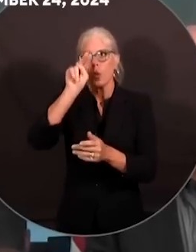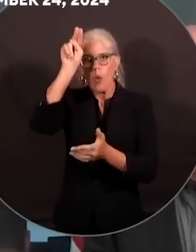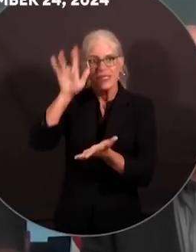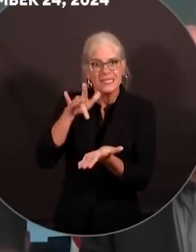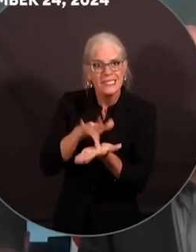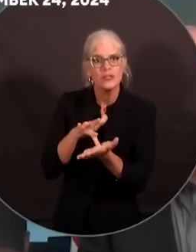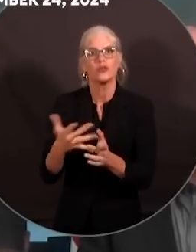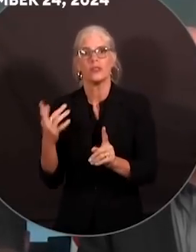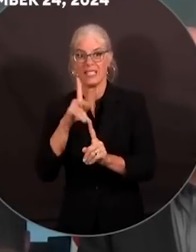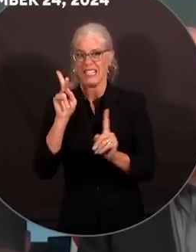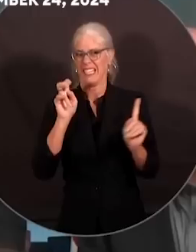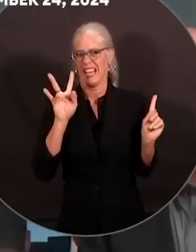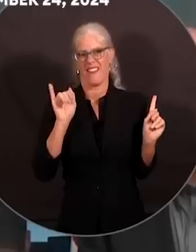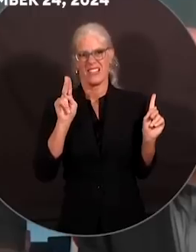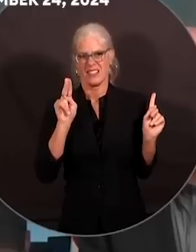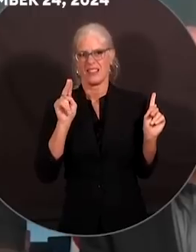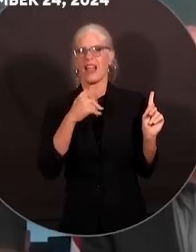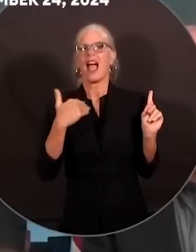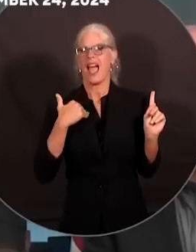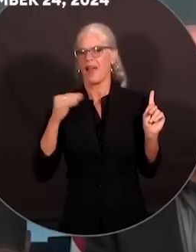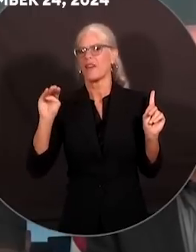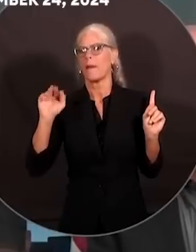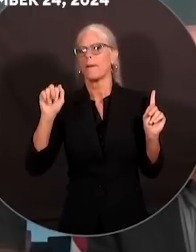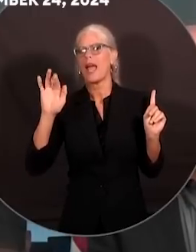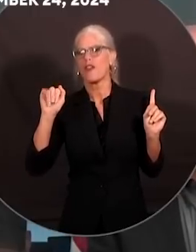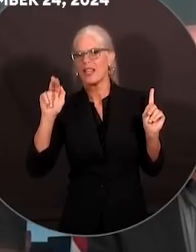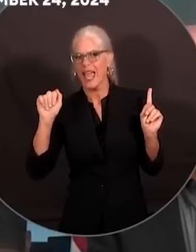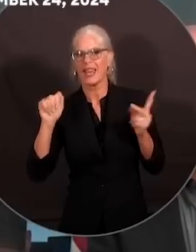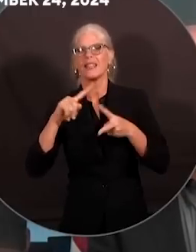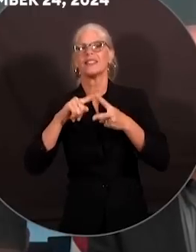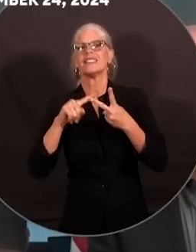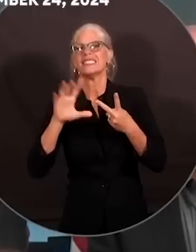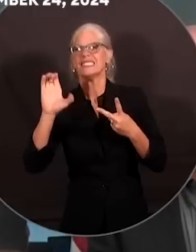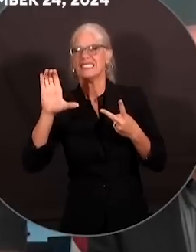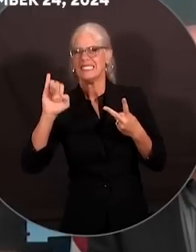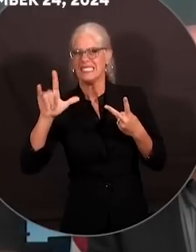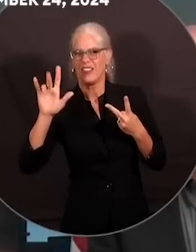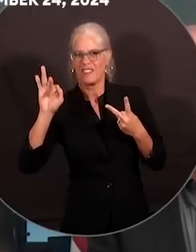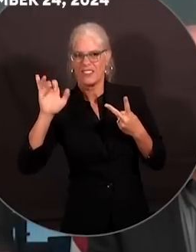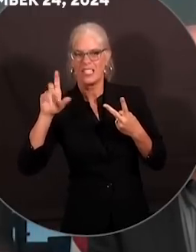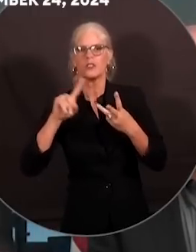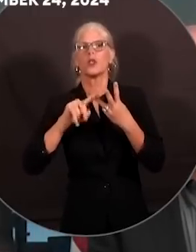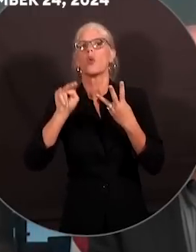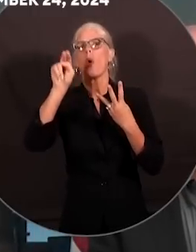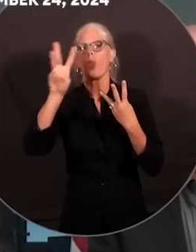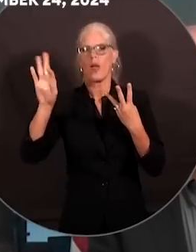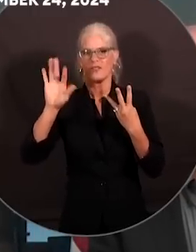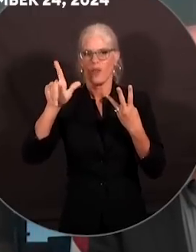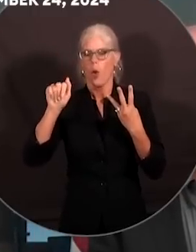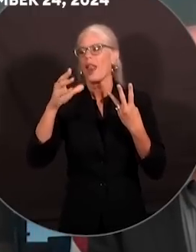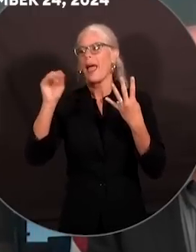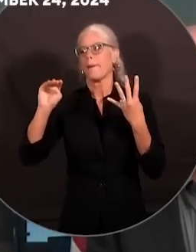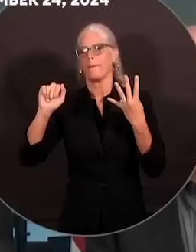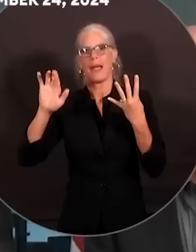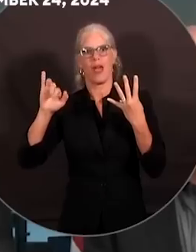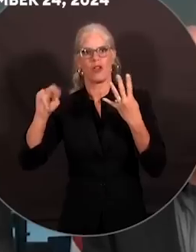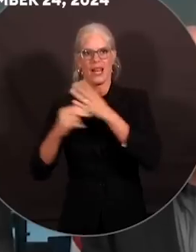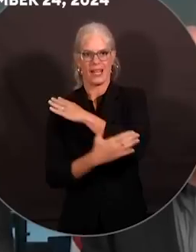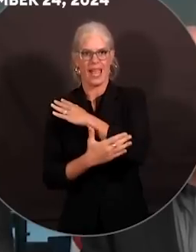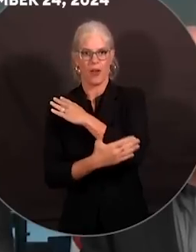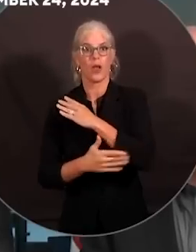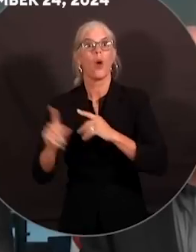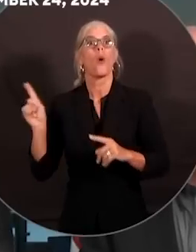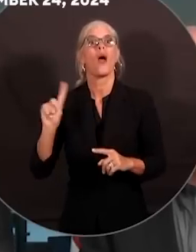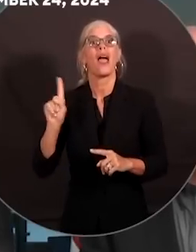has Mariana, he's got Cecil Field in northeast Florida, and then he has Marion County at the